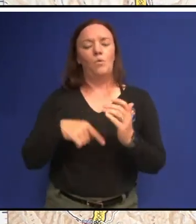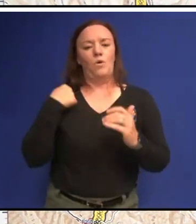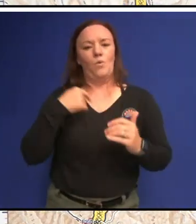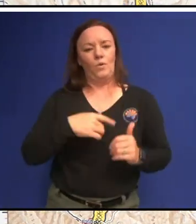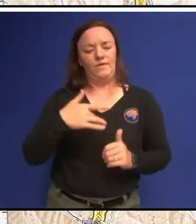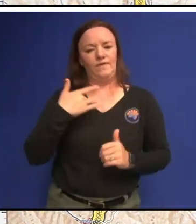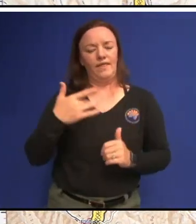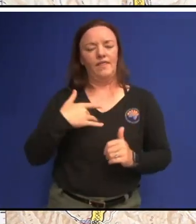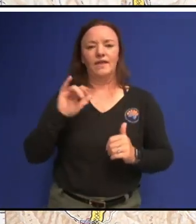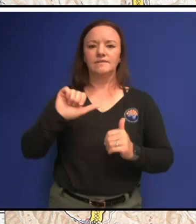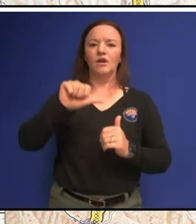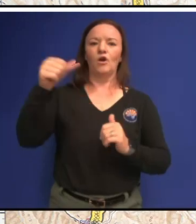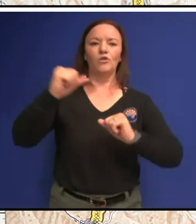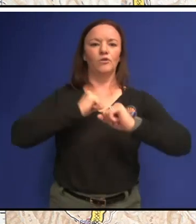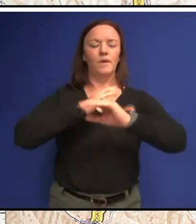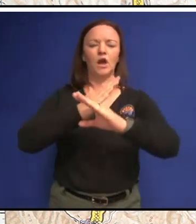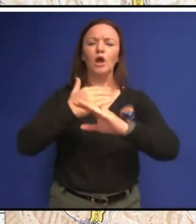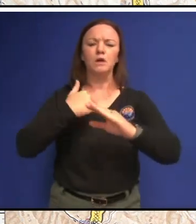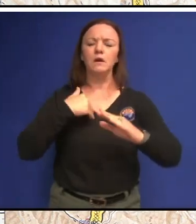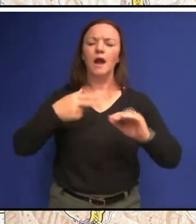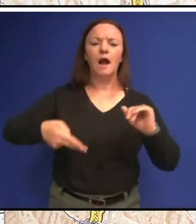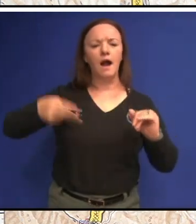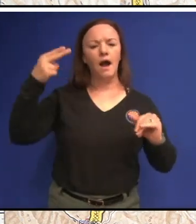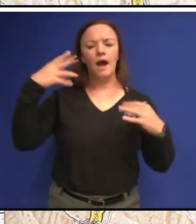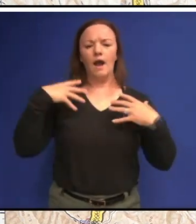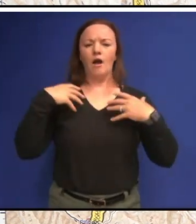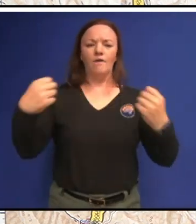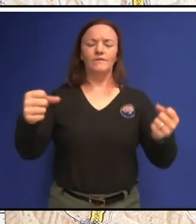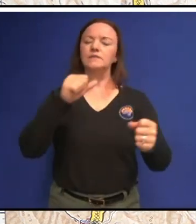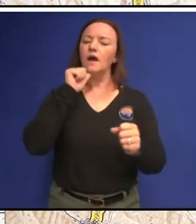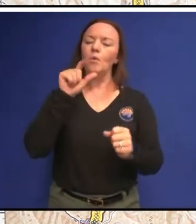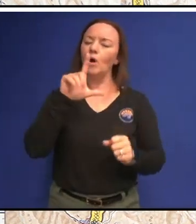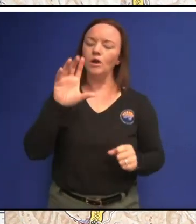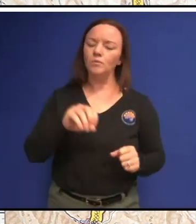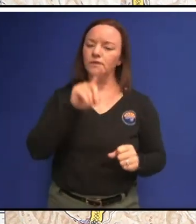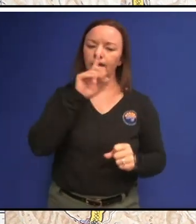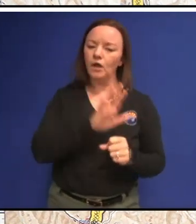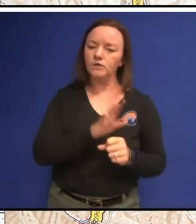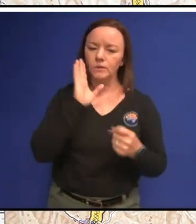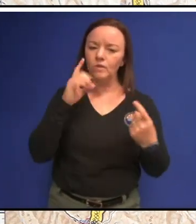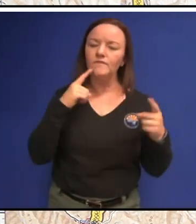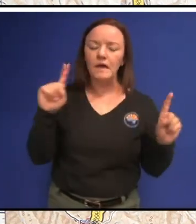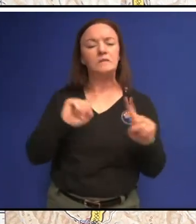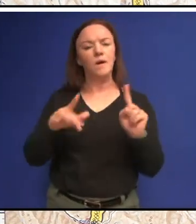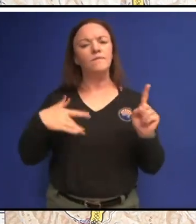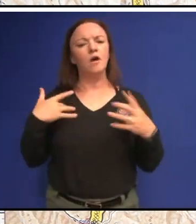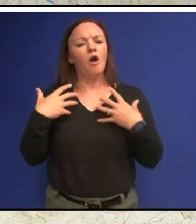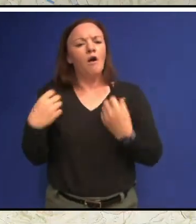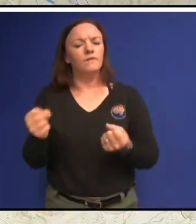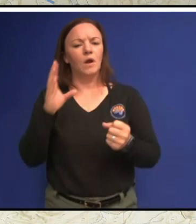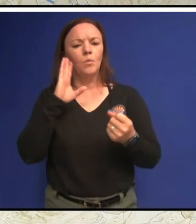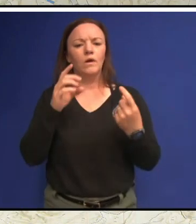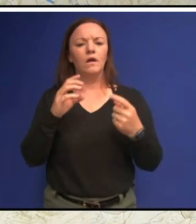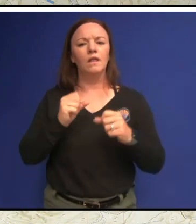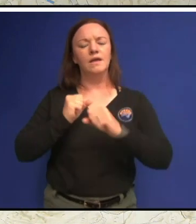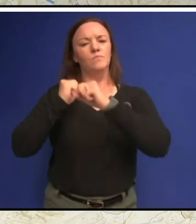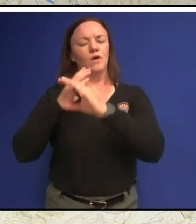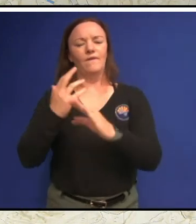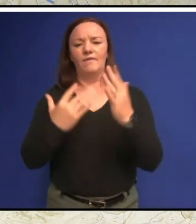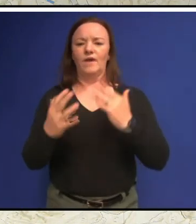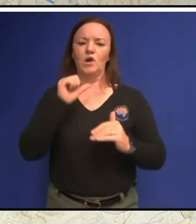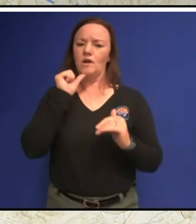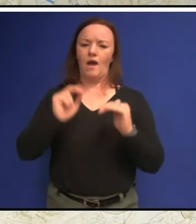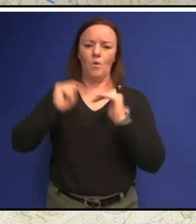of confidence, although not complete certainty in it being effective in preventing the fire from moving north, why we don't believe that the fire is going